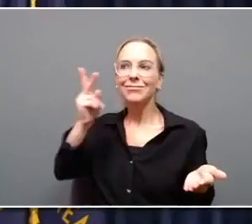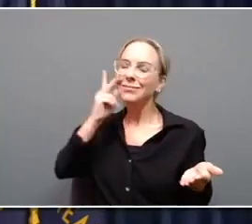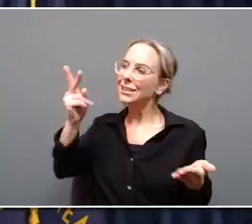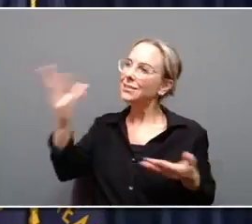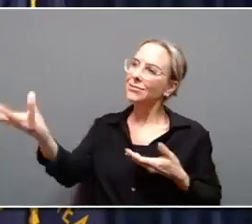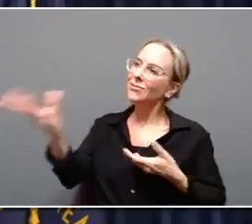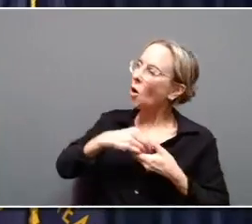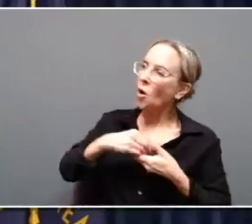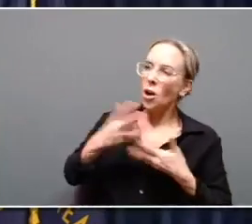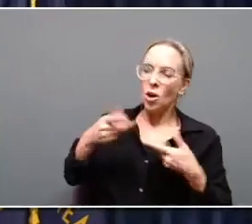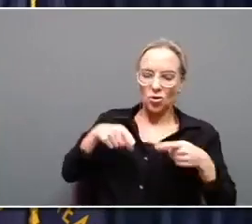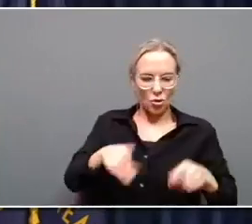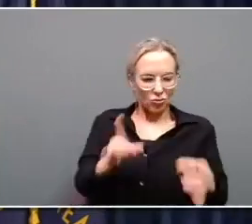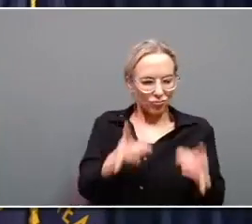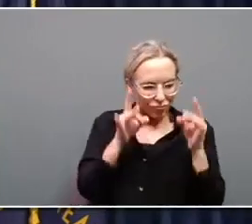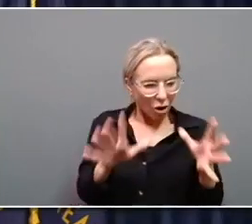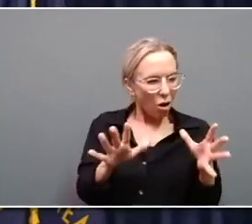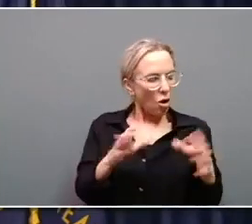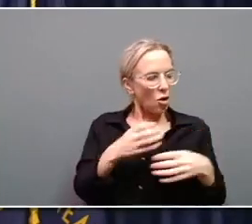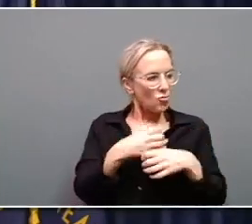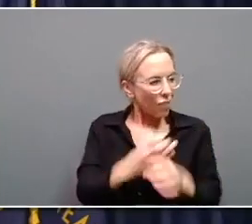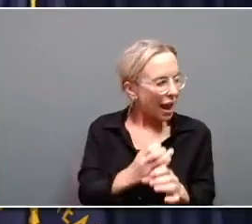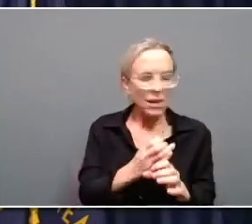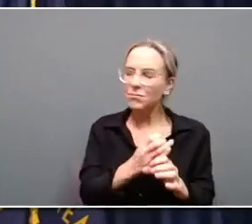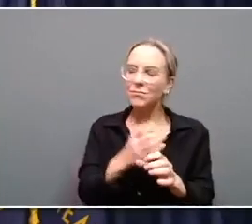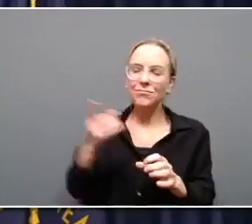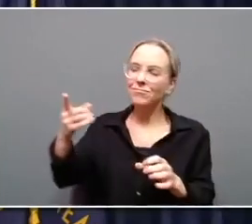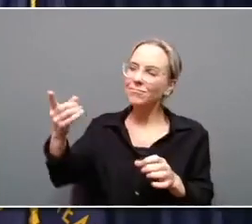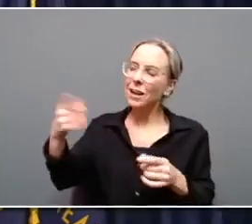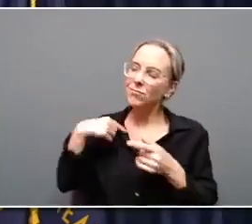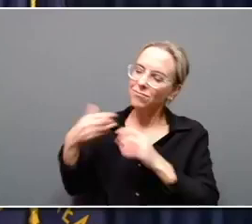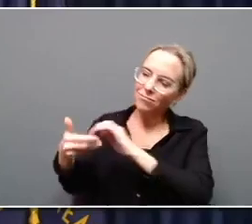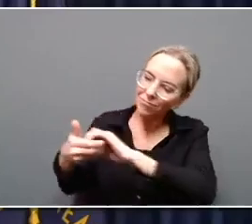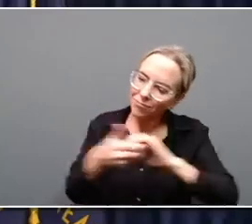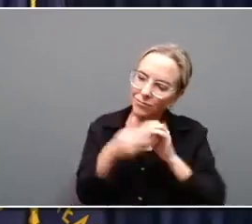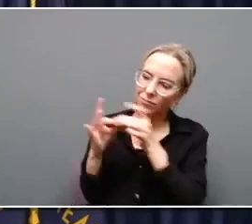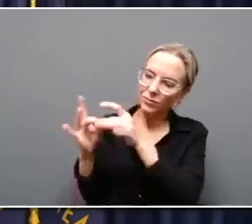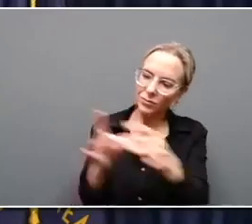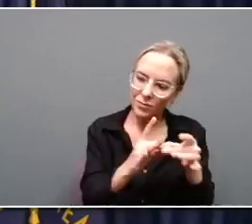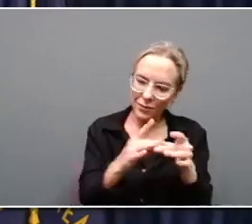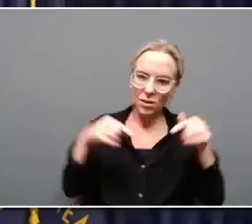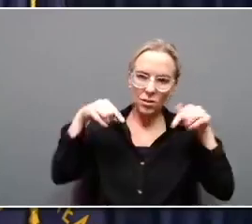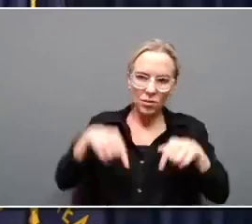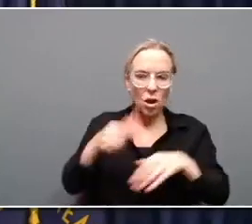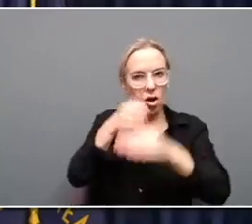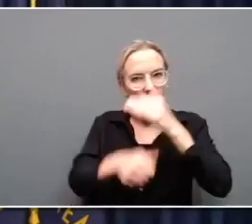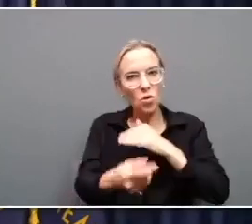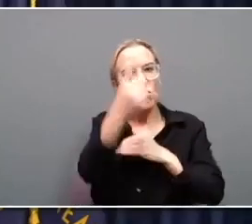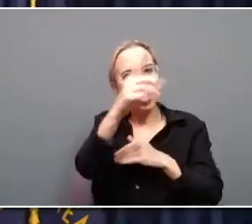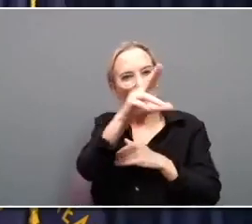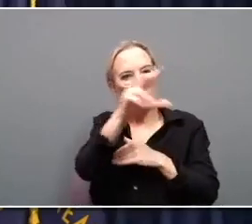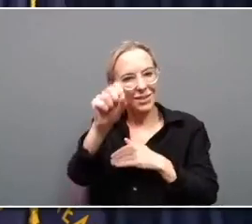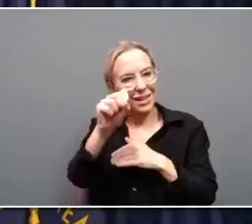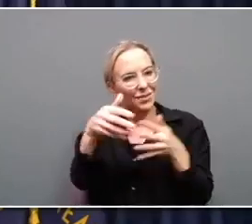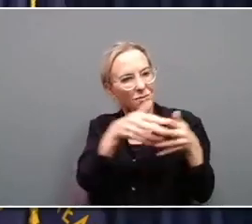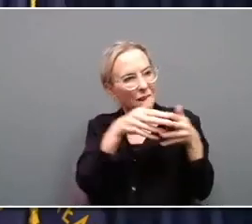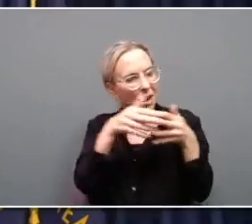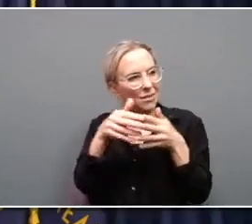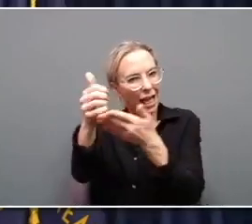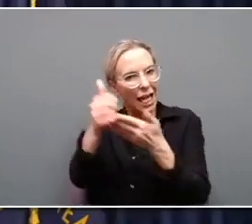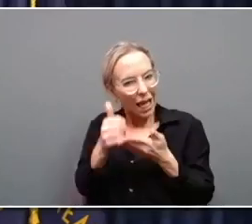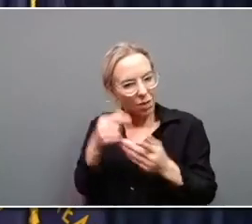or disaster do. They come together knowing that we are one United States of America to help us protect our people.